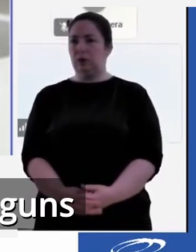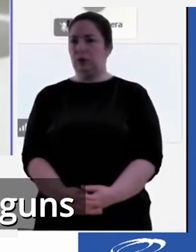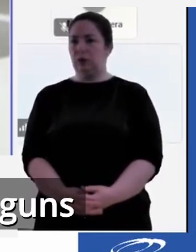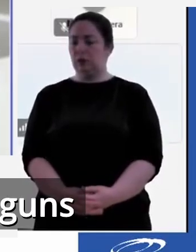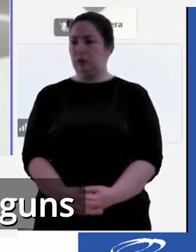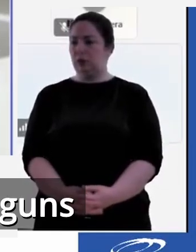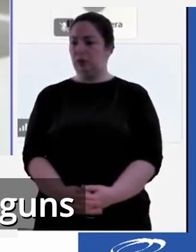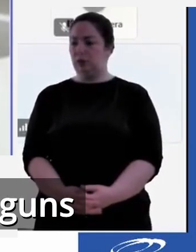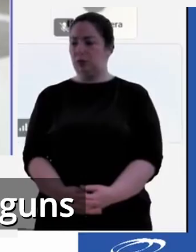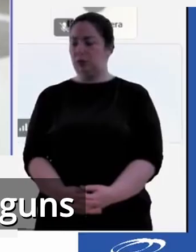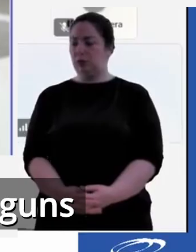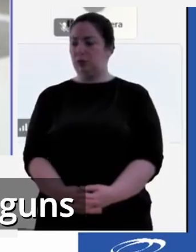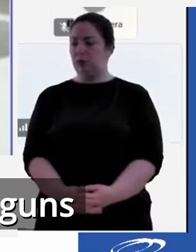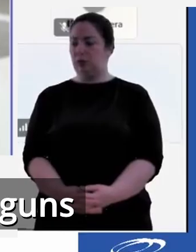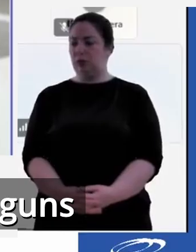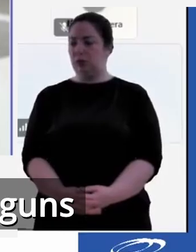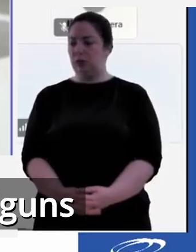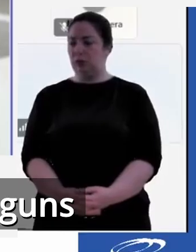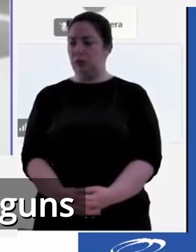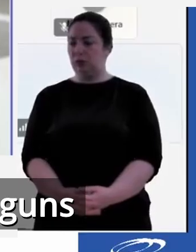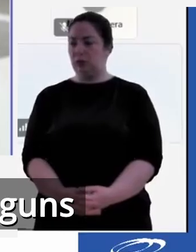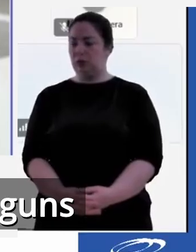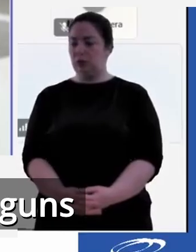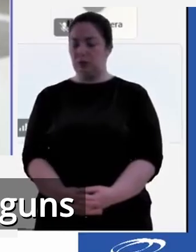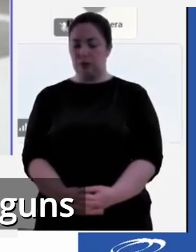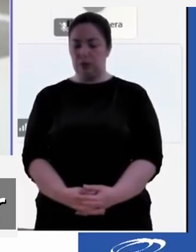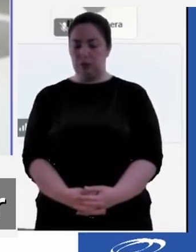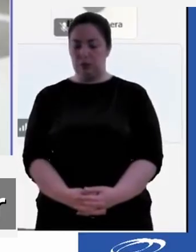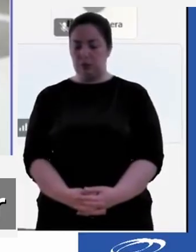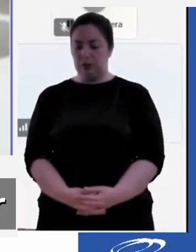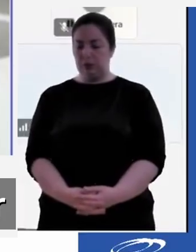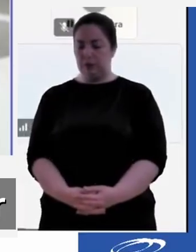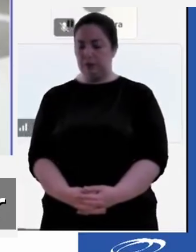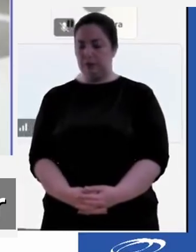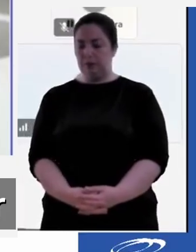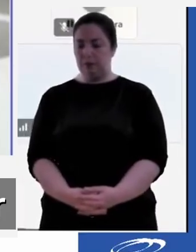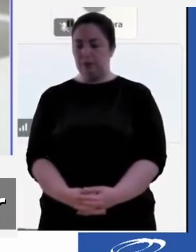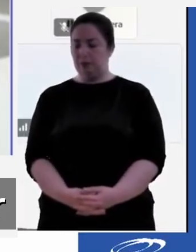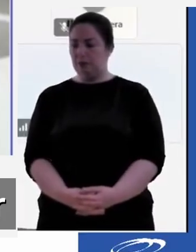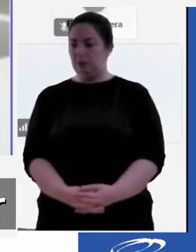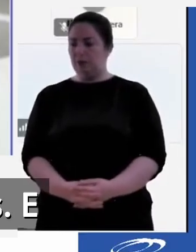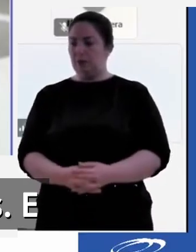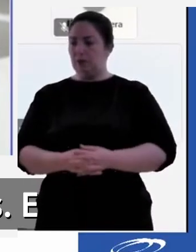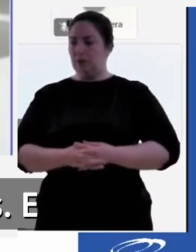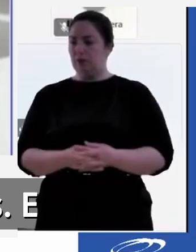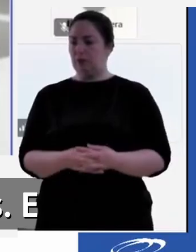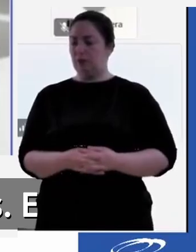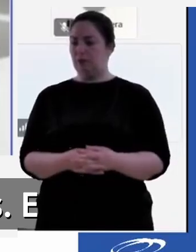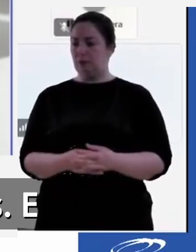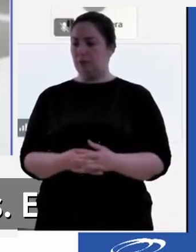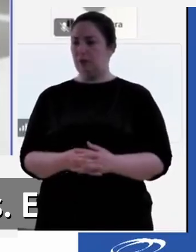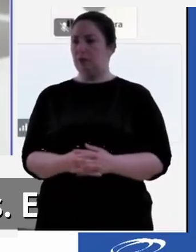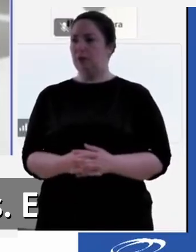some of the sensitivity challenges have been improved. For example, we know that we need to routinely be